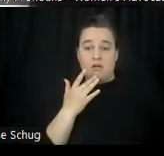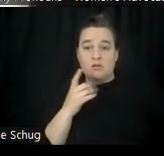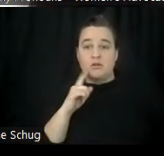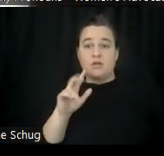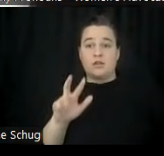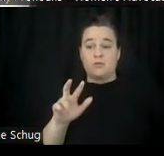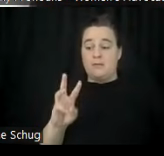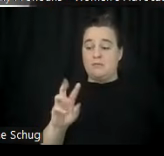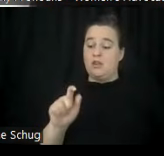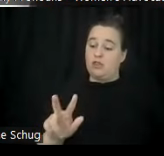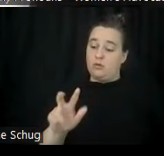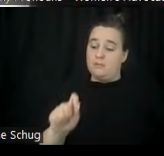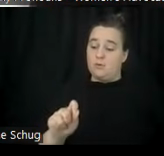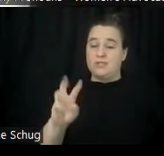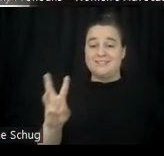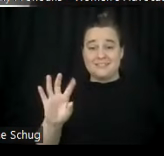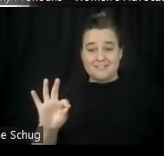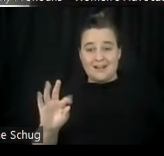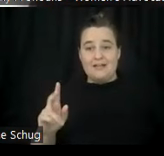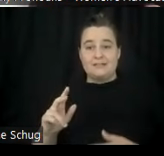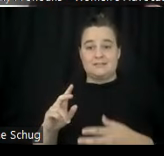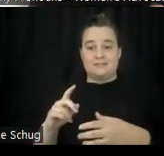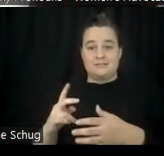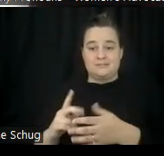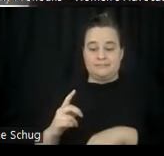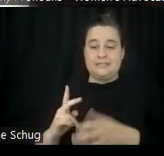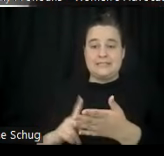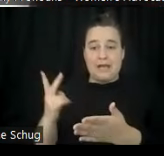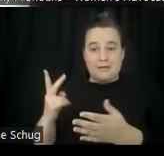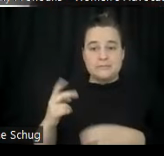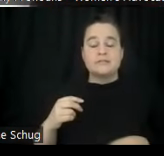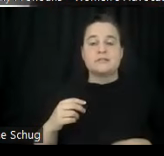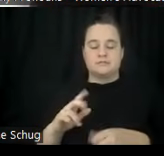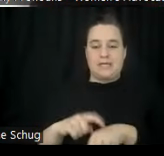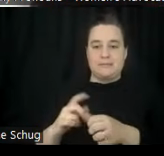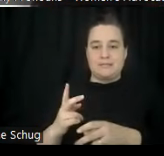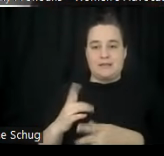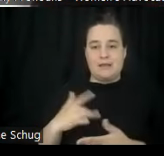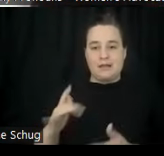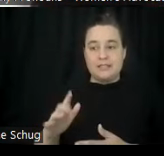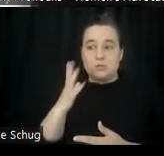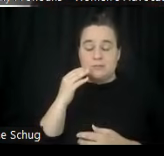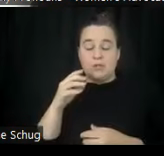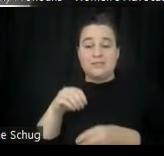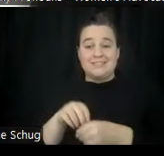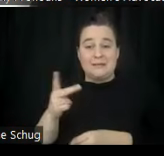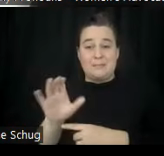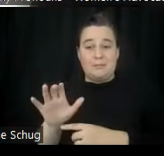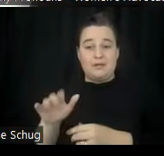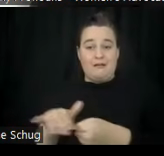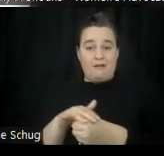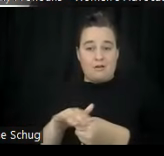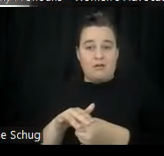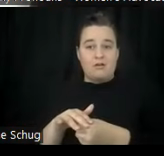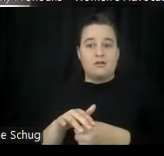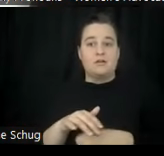are 3.69 times more likely to experience intimate partner violence in public areas as people